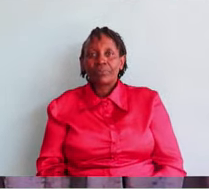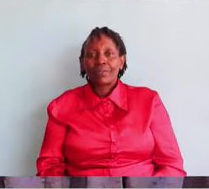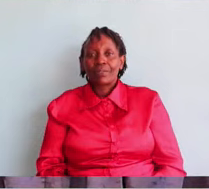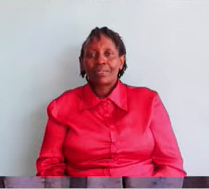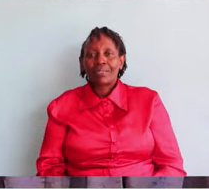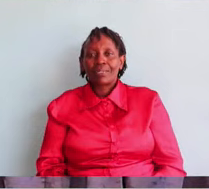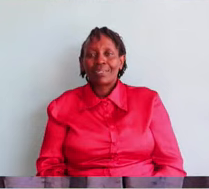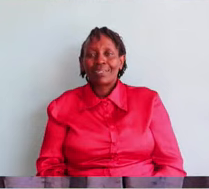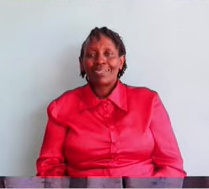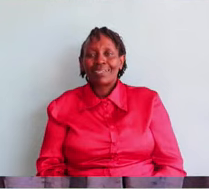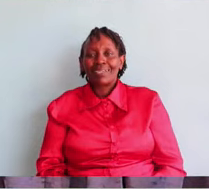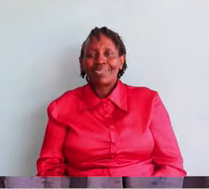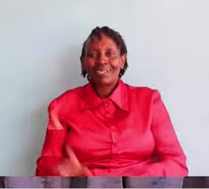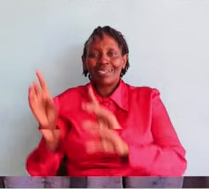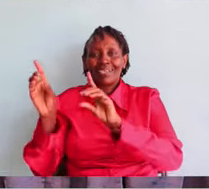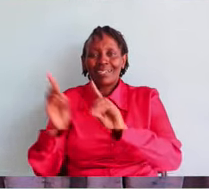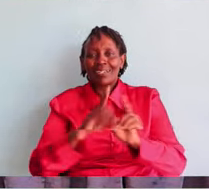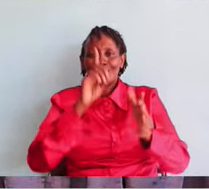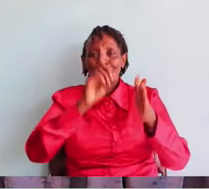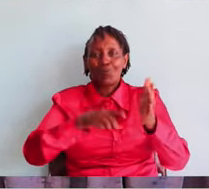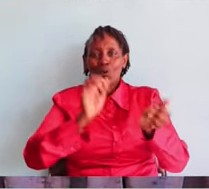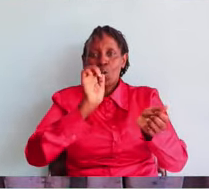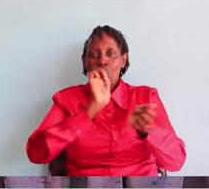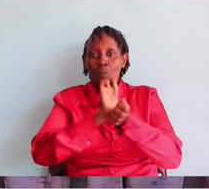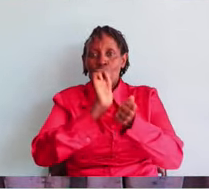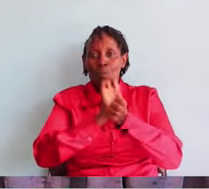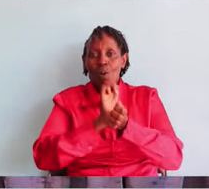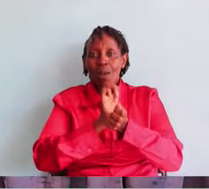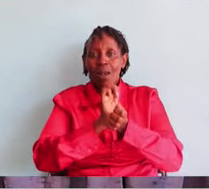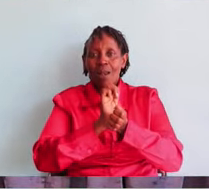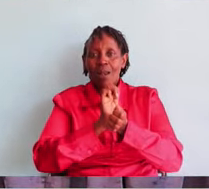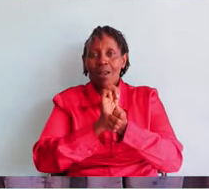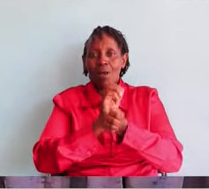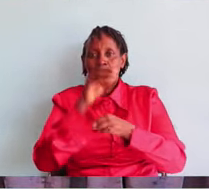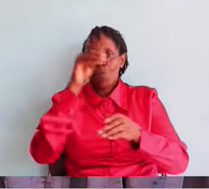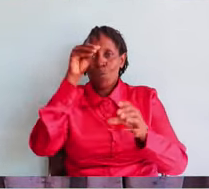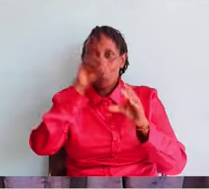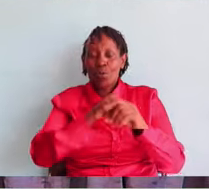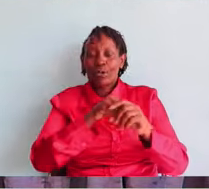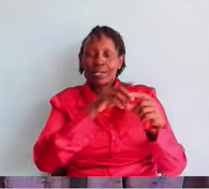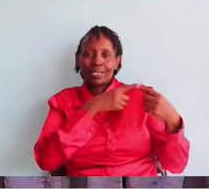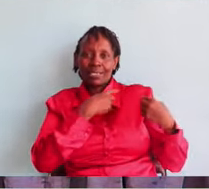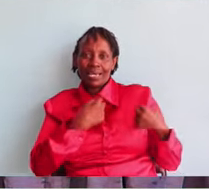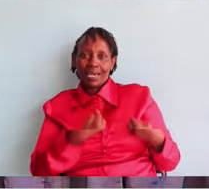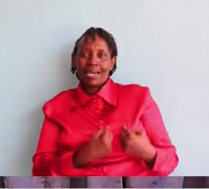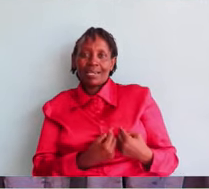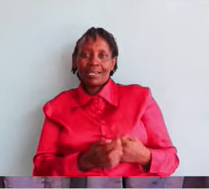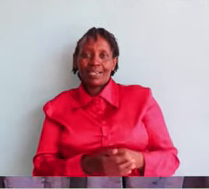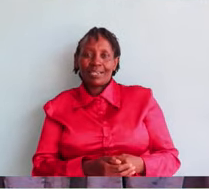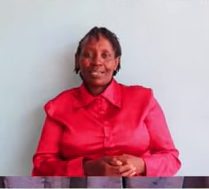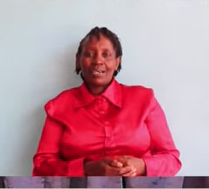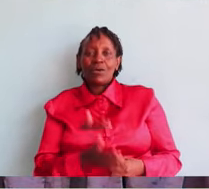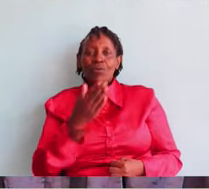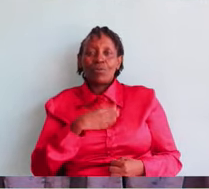did what it is that God was putting in their hearts. So as we finish, let me put it this